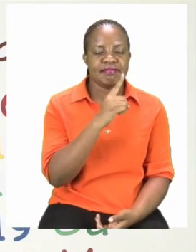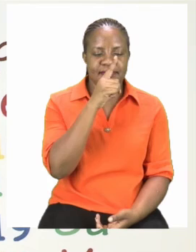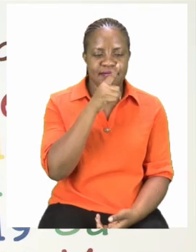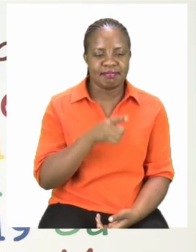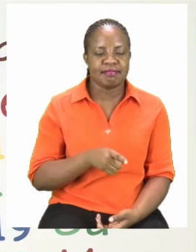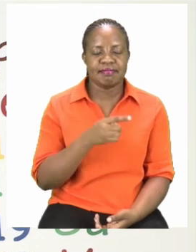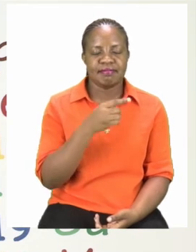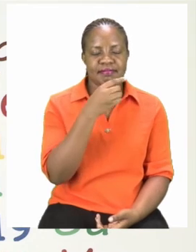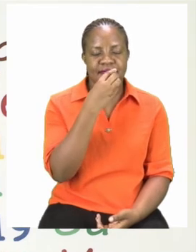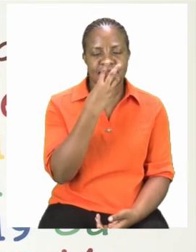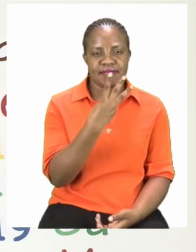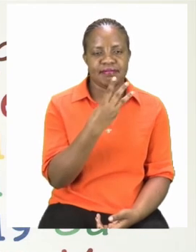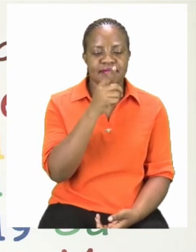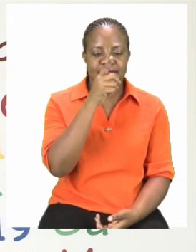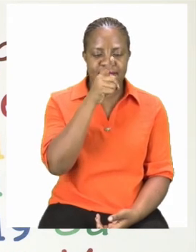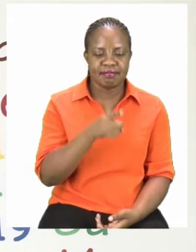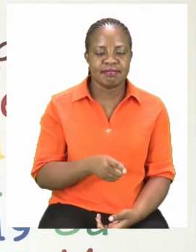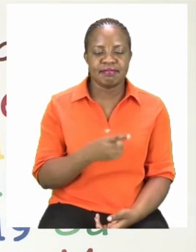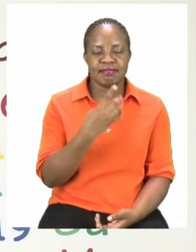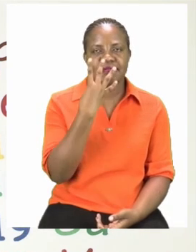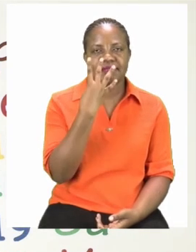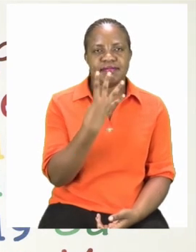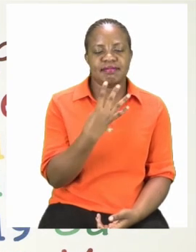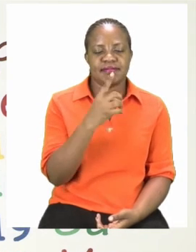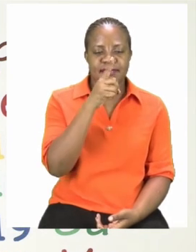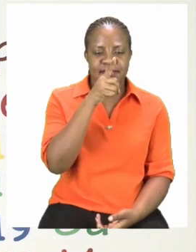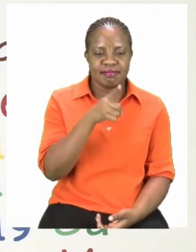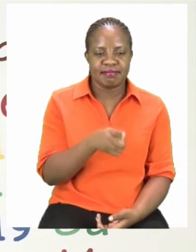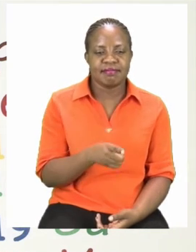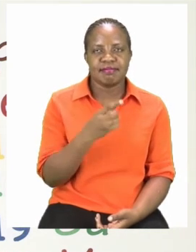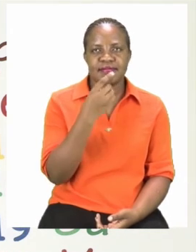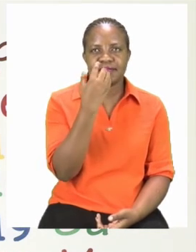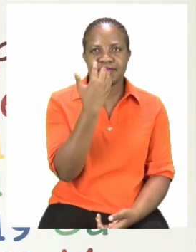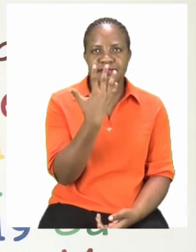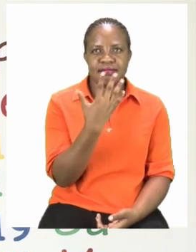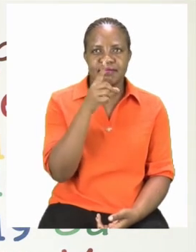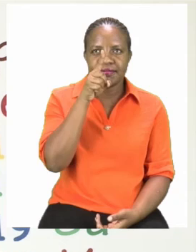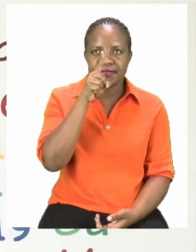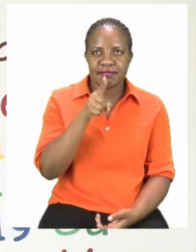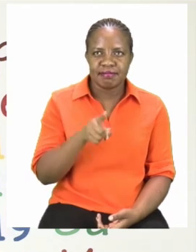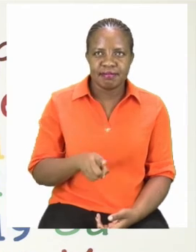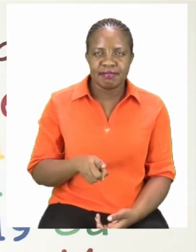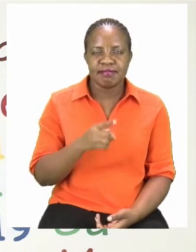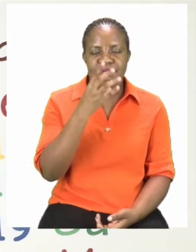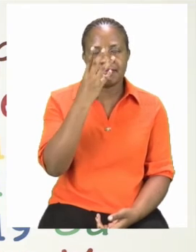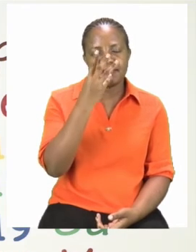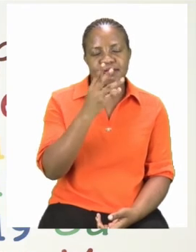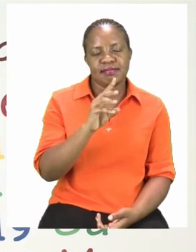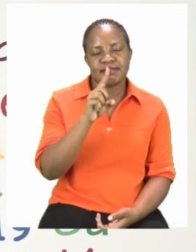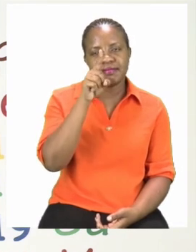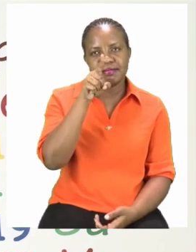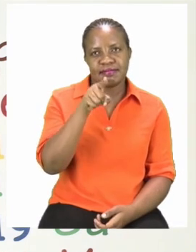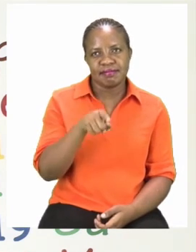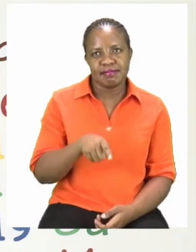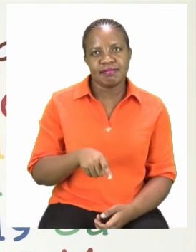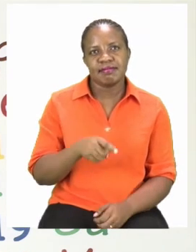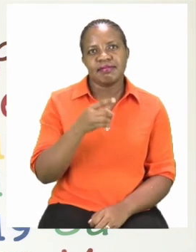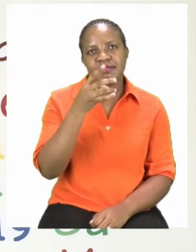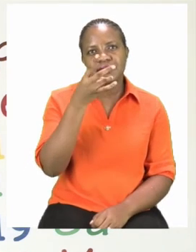us draw 10 sticks. 1, 2, 3,